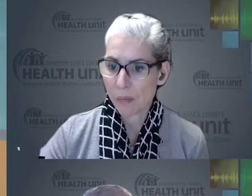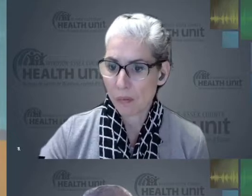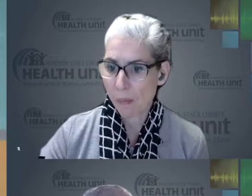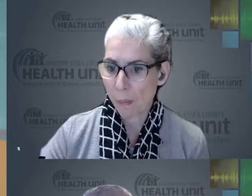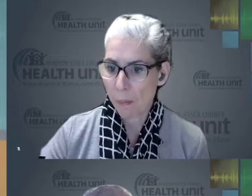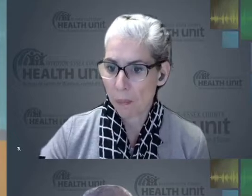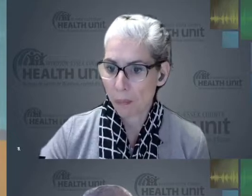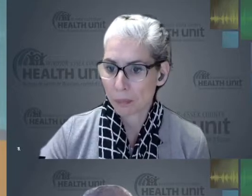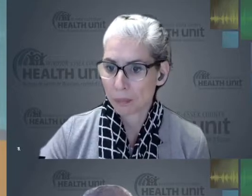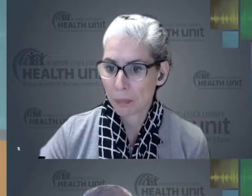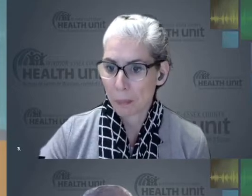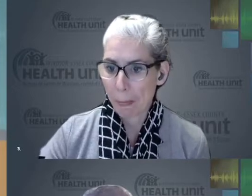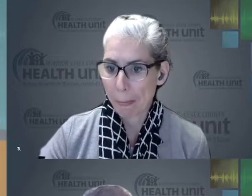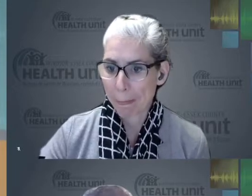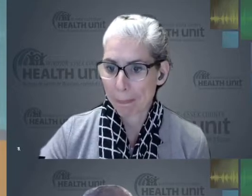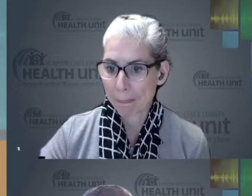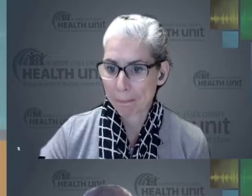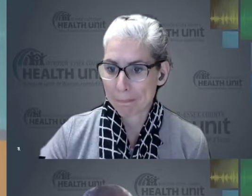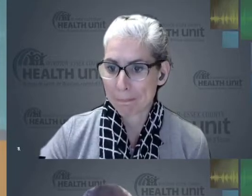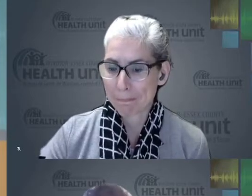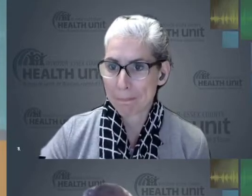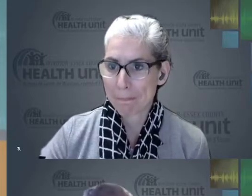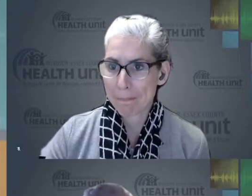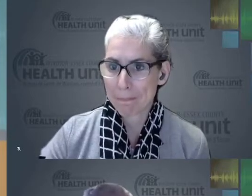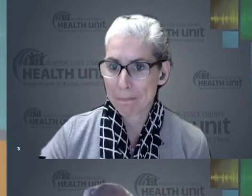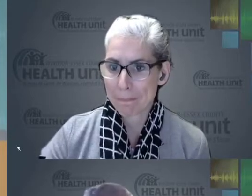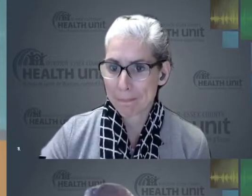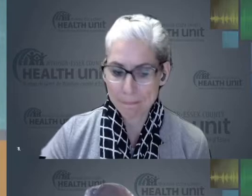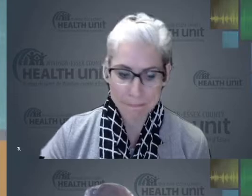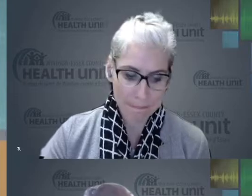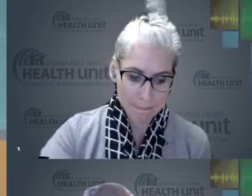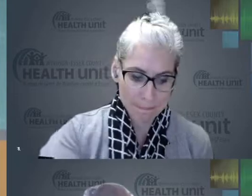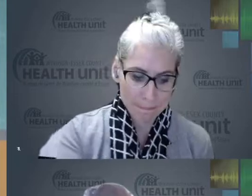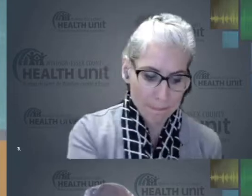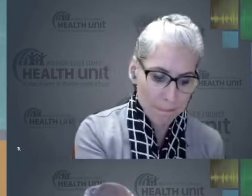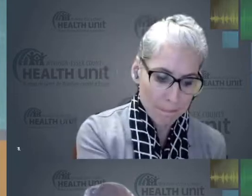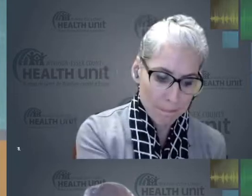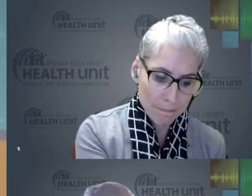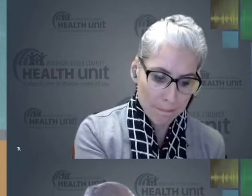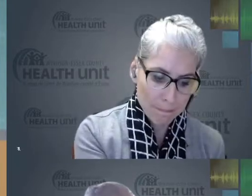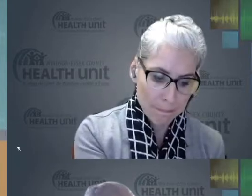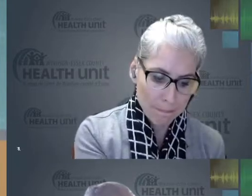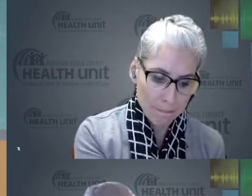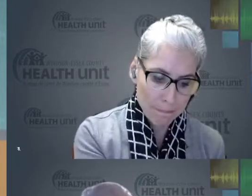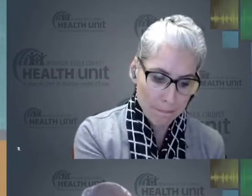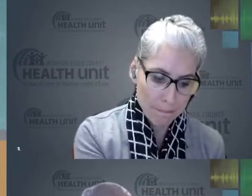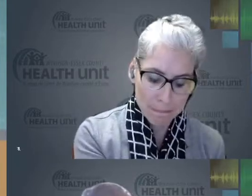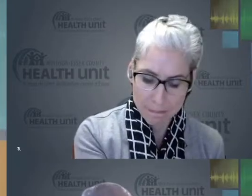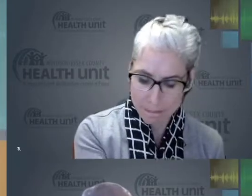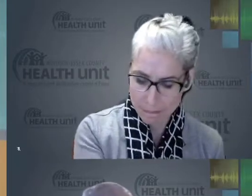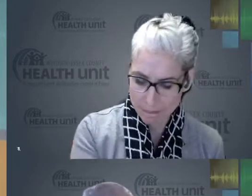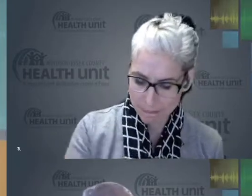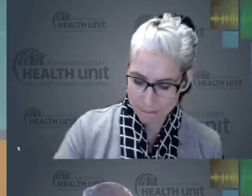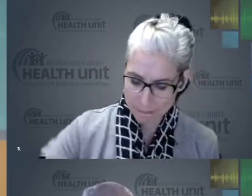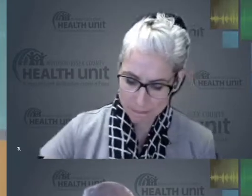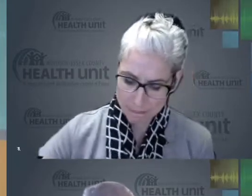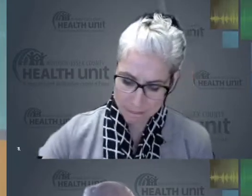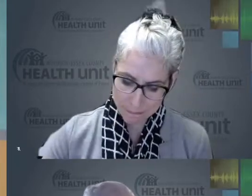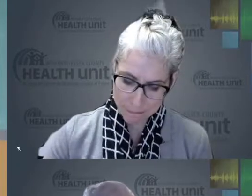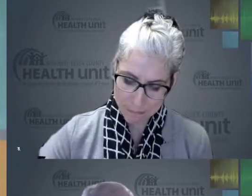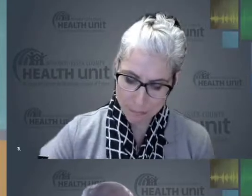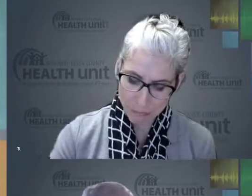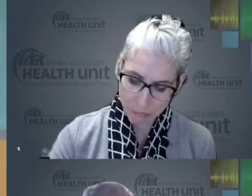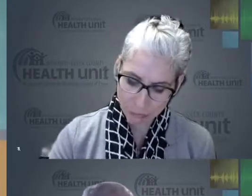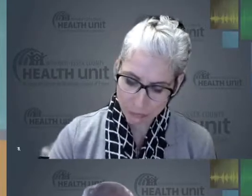available. Okay, thank you. Yeah, if I could just share as a sort of a general construct, when someone